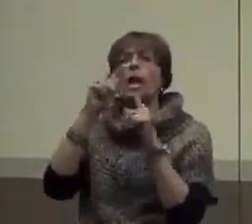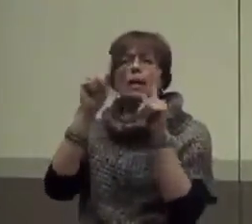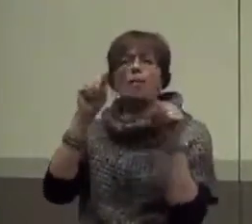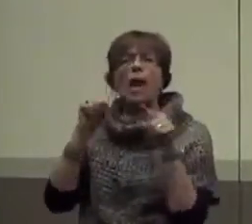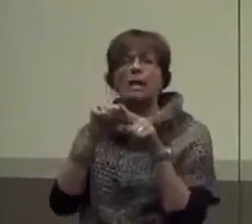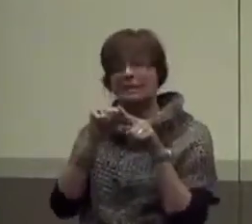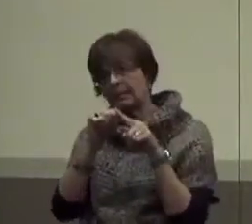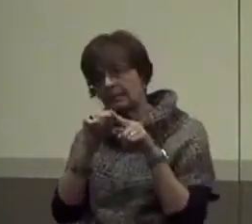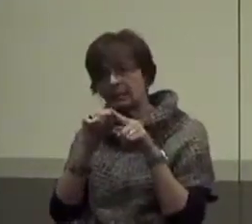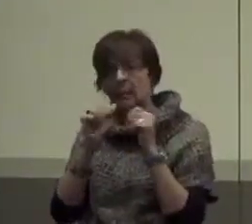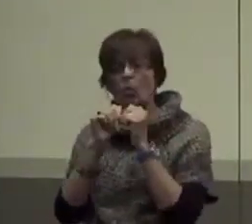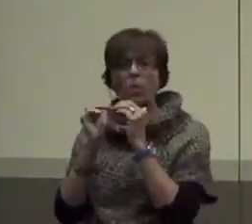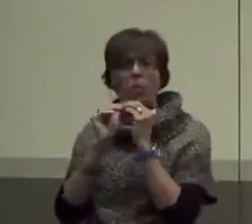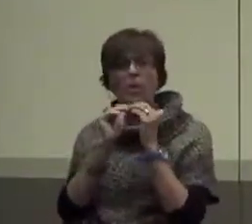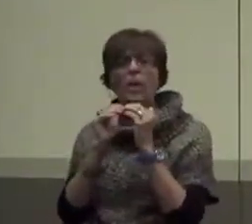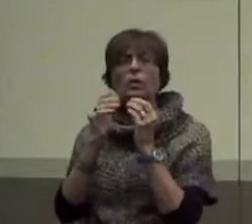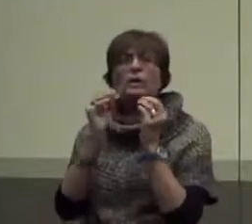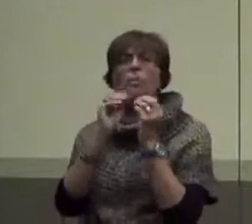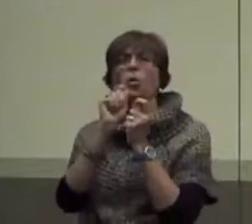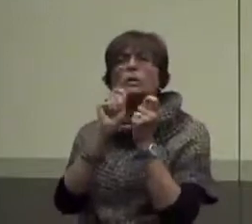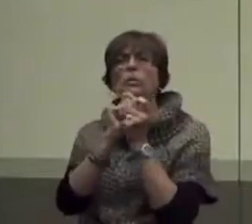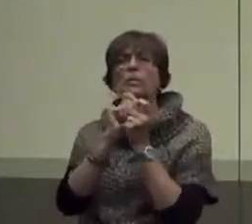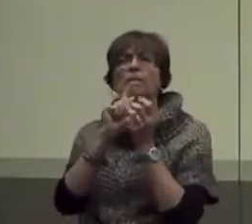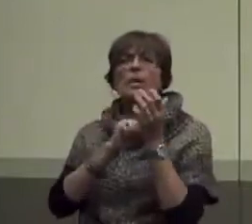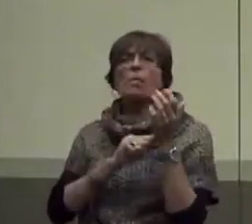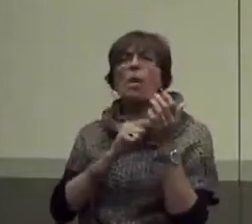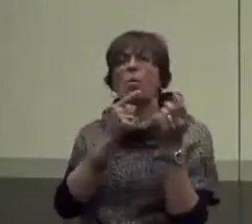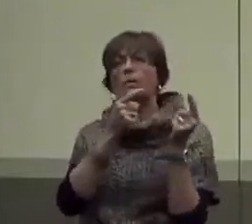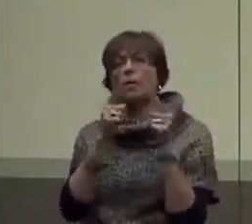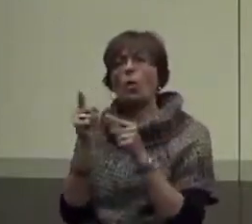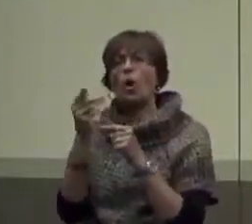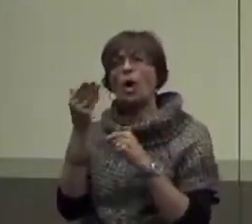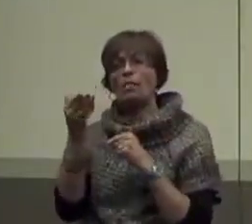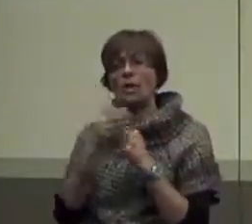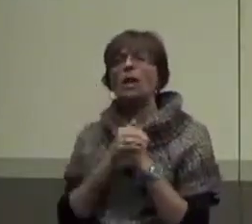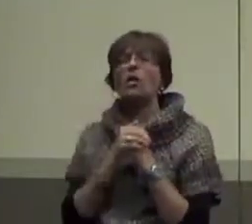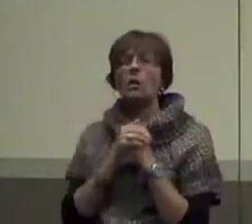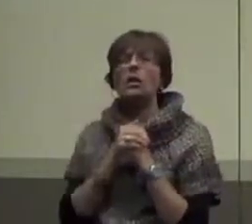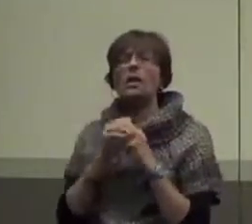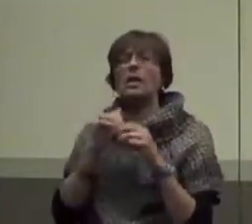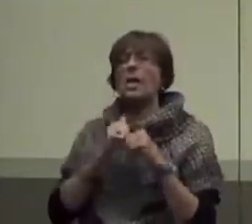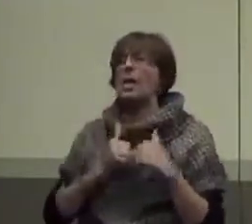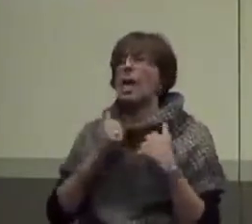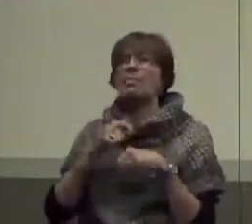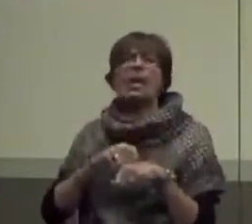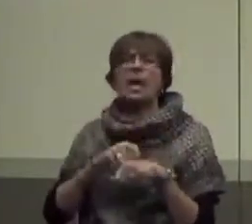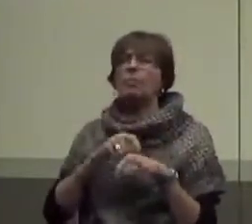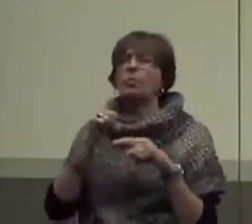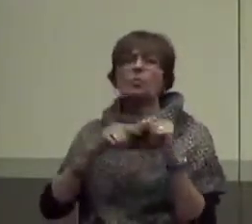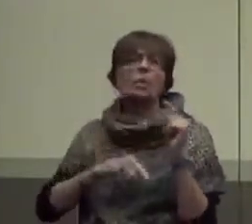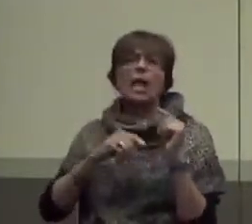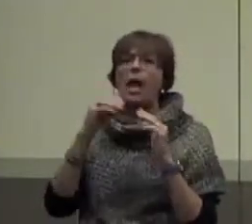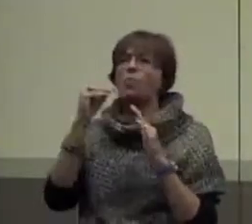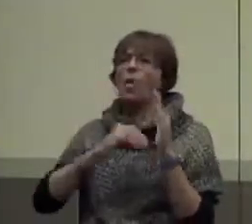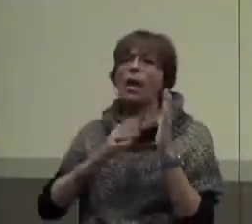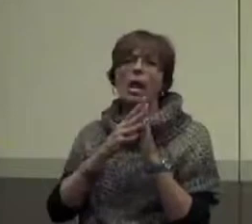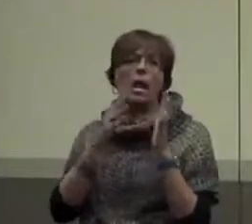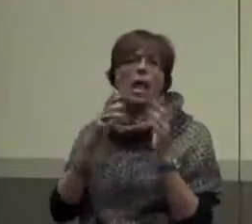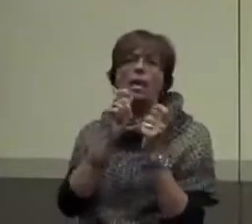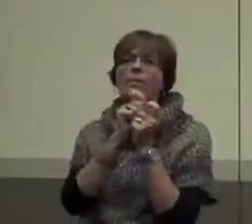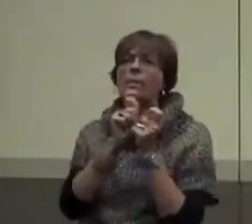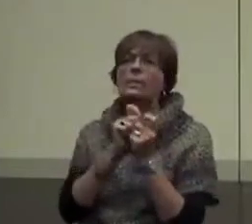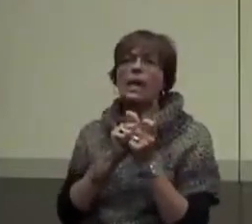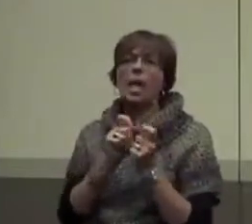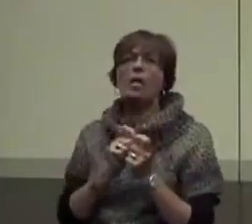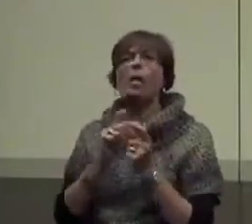that. Was it with peers, being more specific about what's going on there? And so yeah, in live time, you're not going to be able to write a lot of that